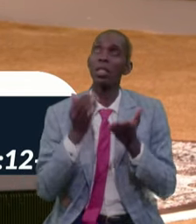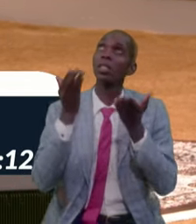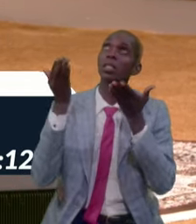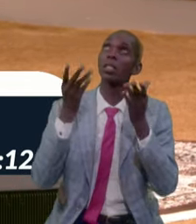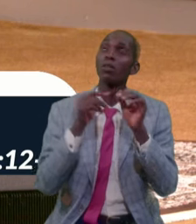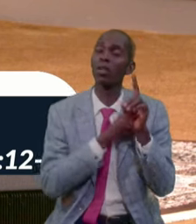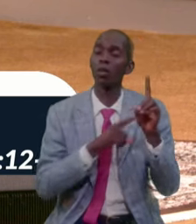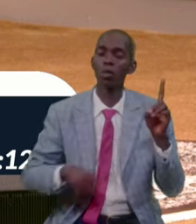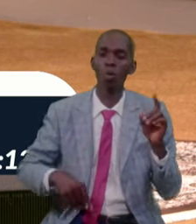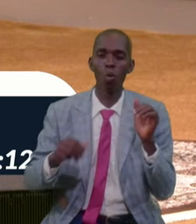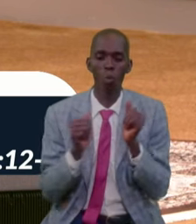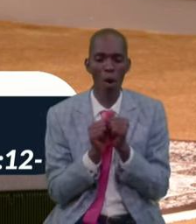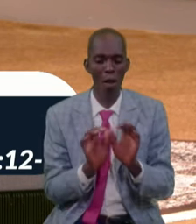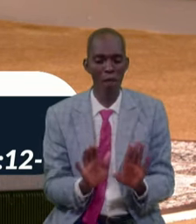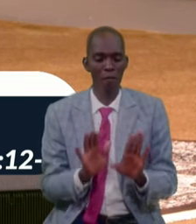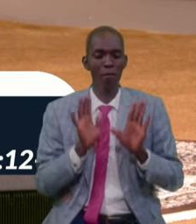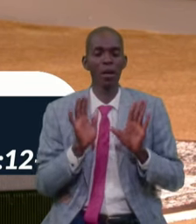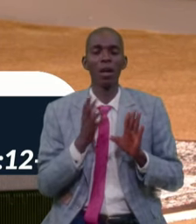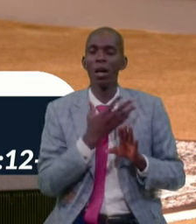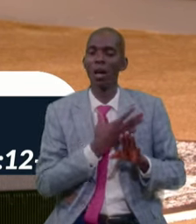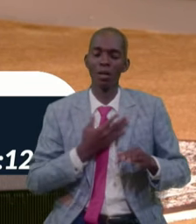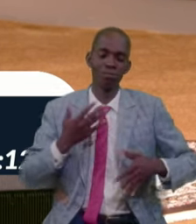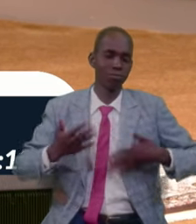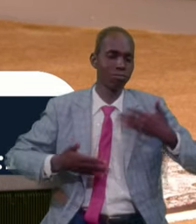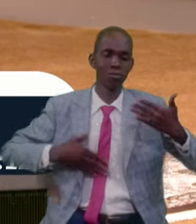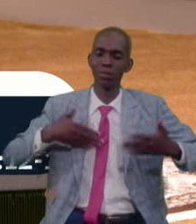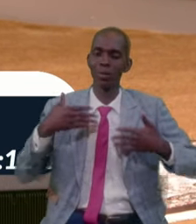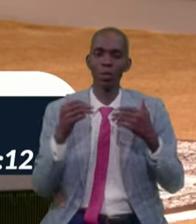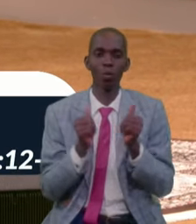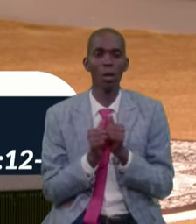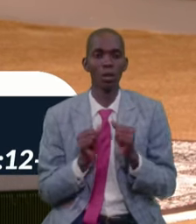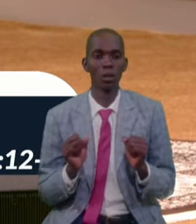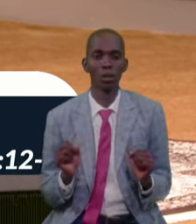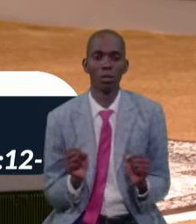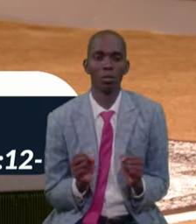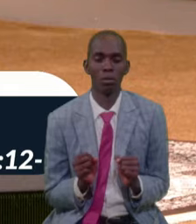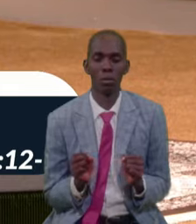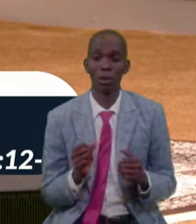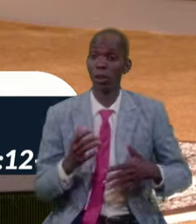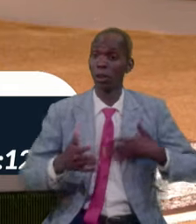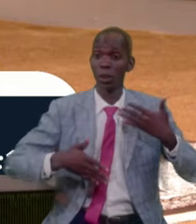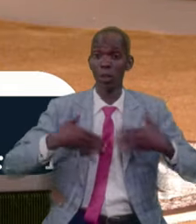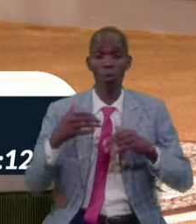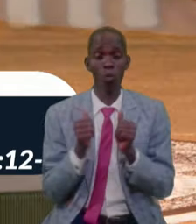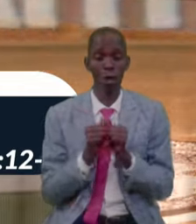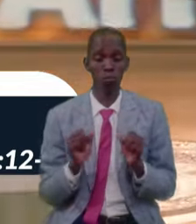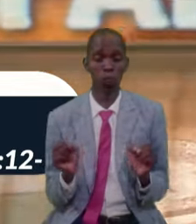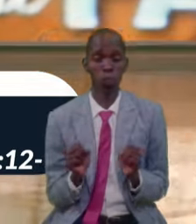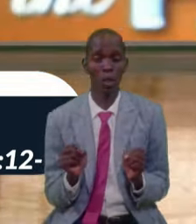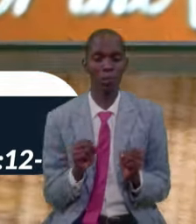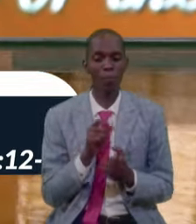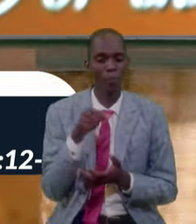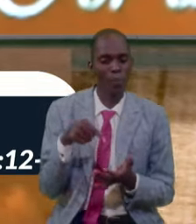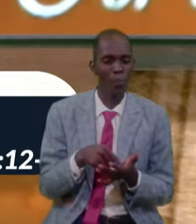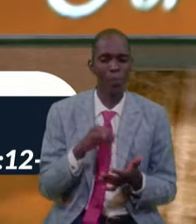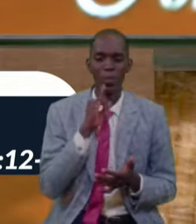and rejoice with trembling. And rejoice with trembling. This is the